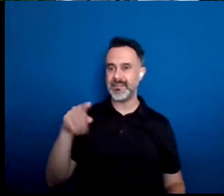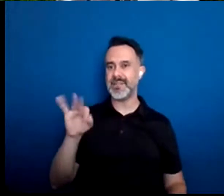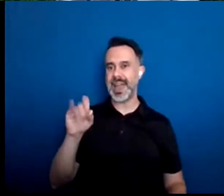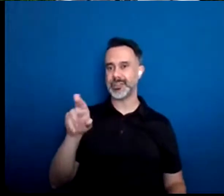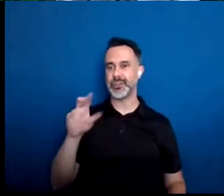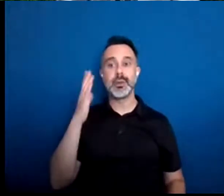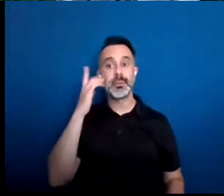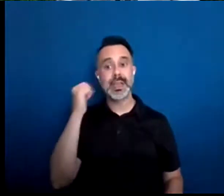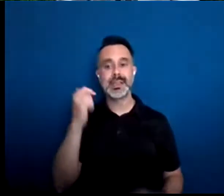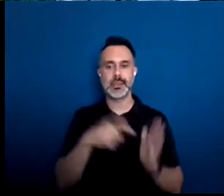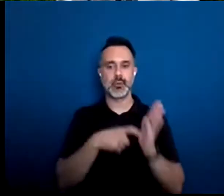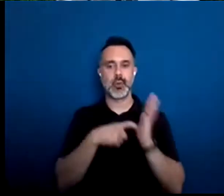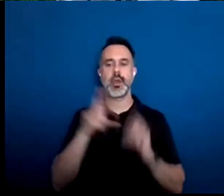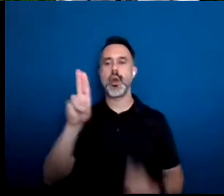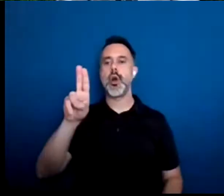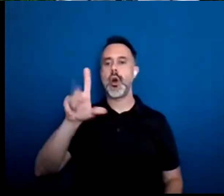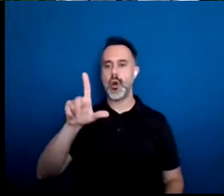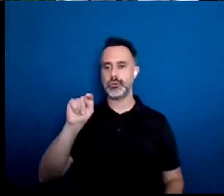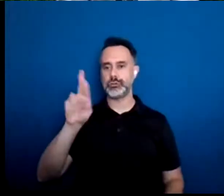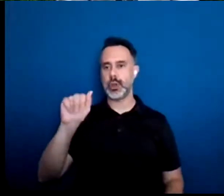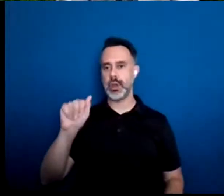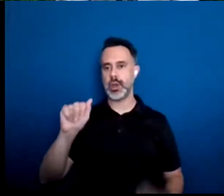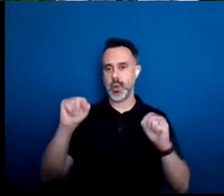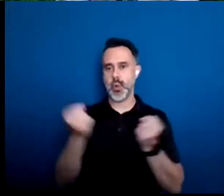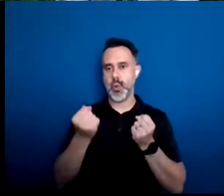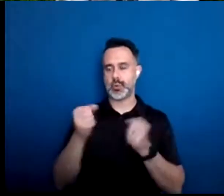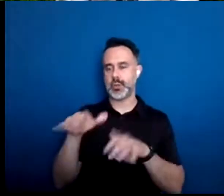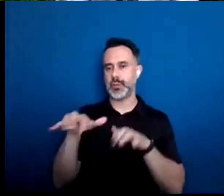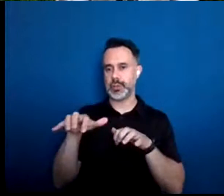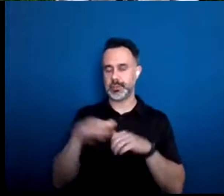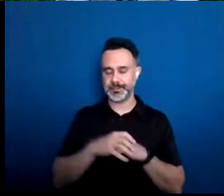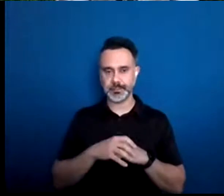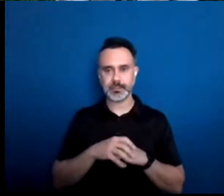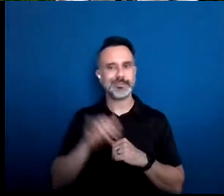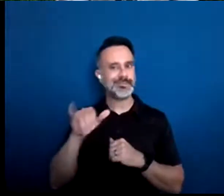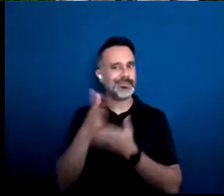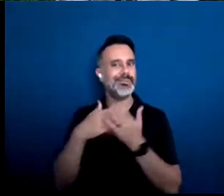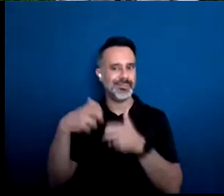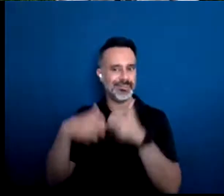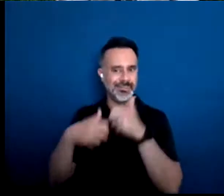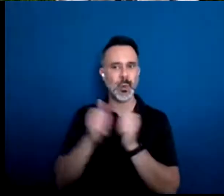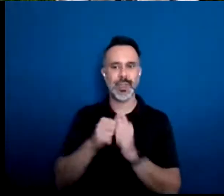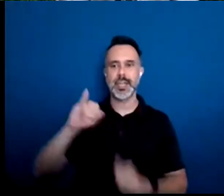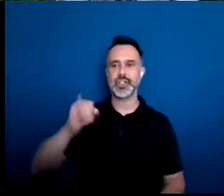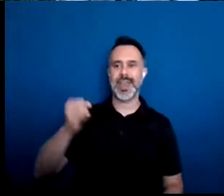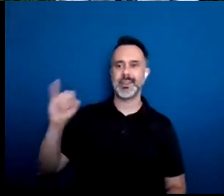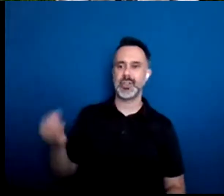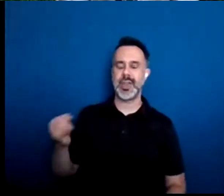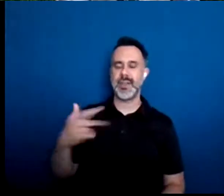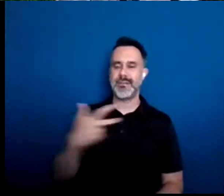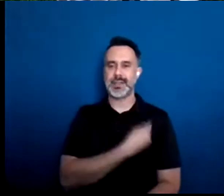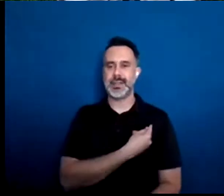I think that was part of the interest with the J&J vaccine was that it doesn't really even